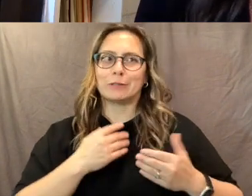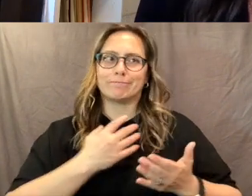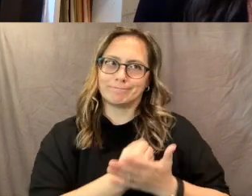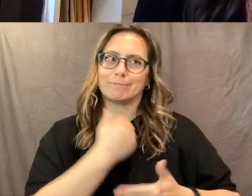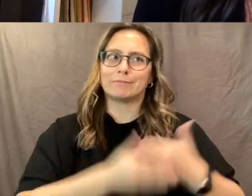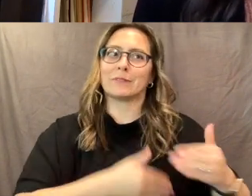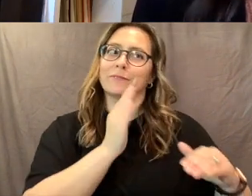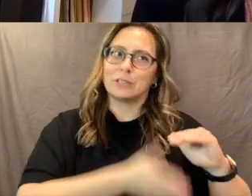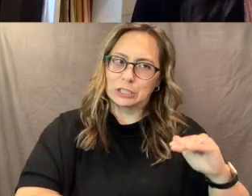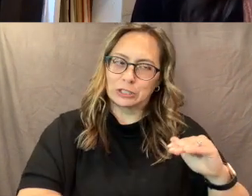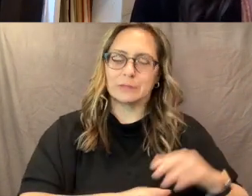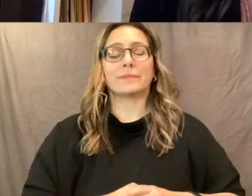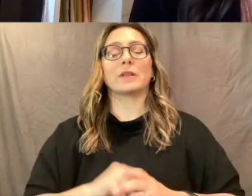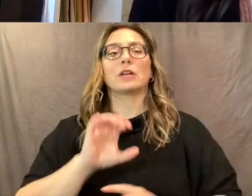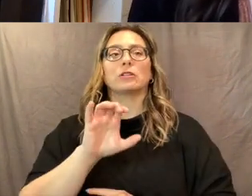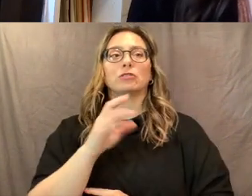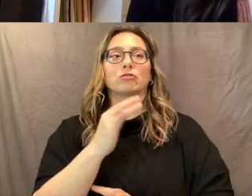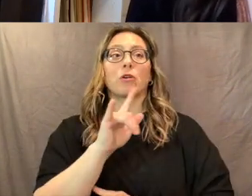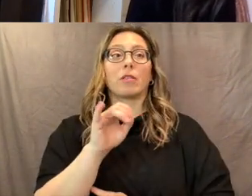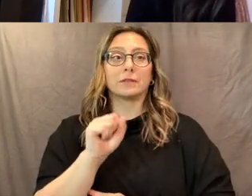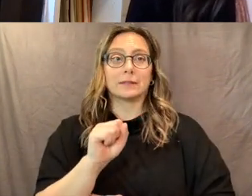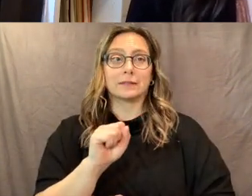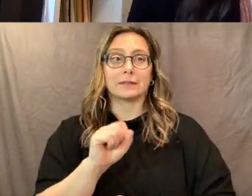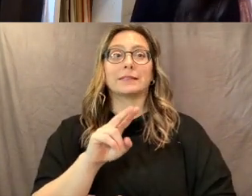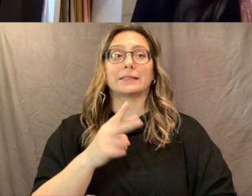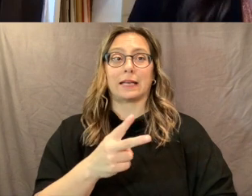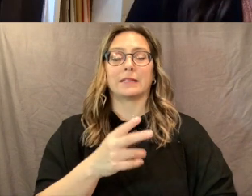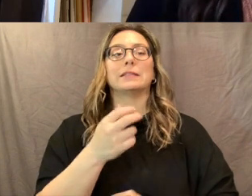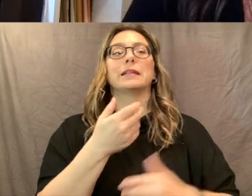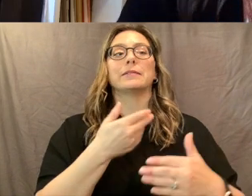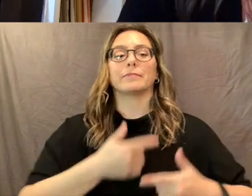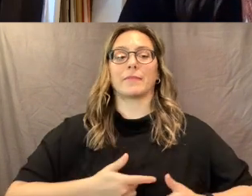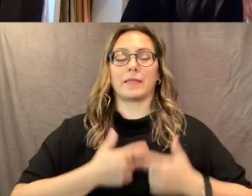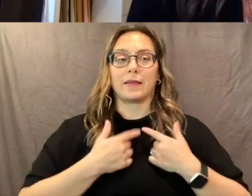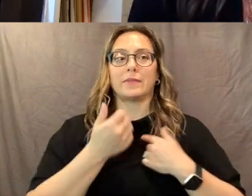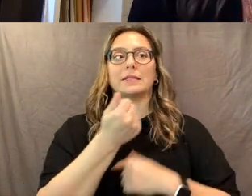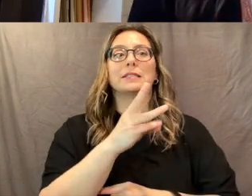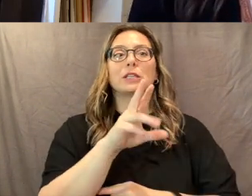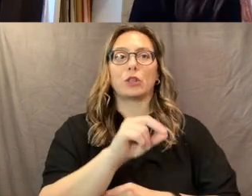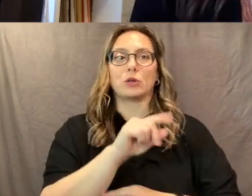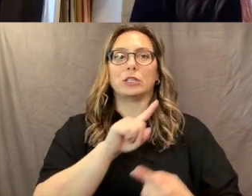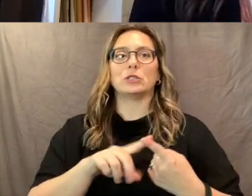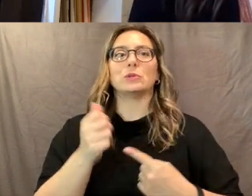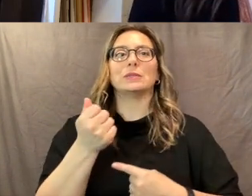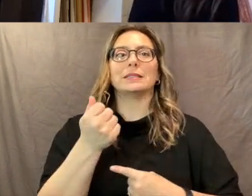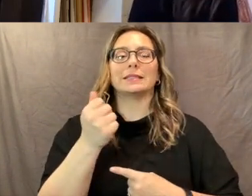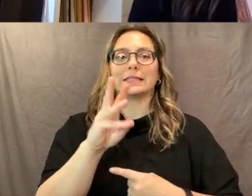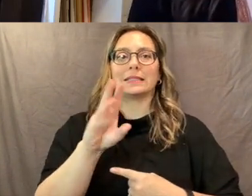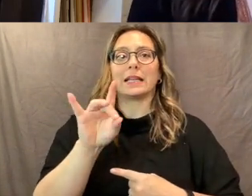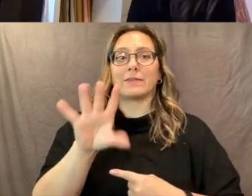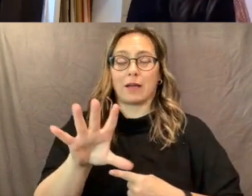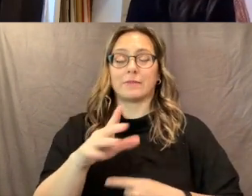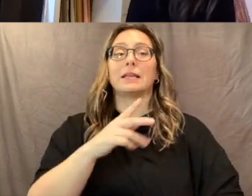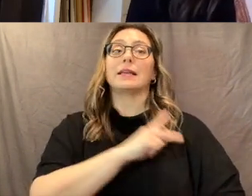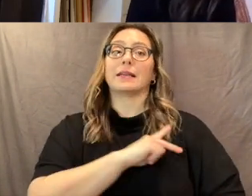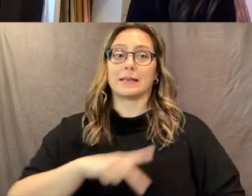this in the can. So, Charles II, who lived from 1630 to 1685, was the King